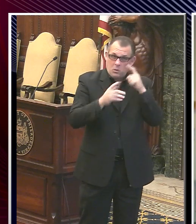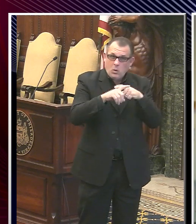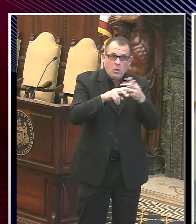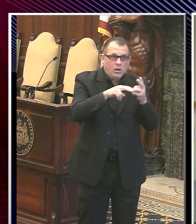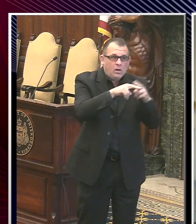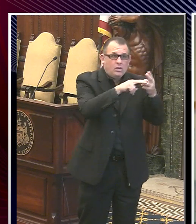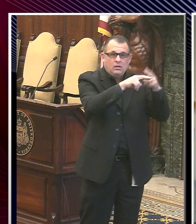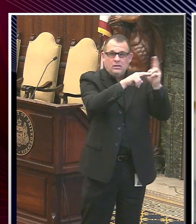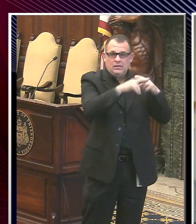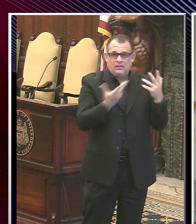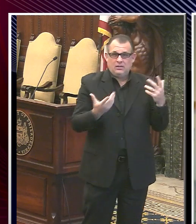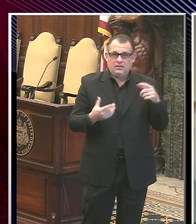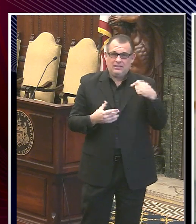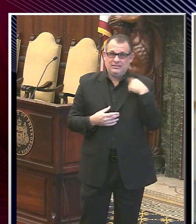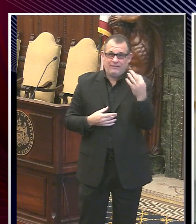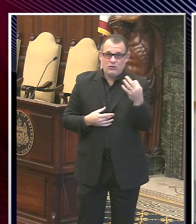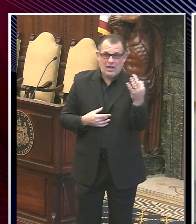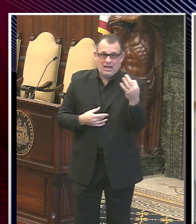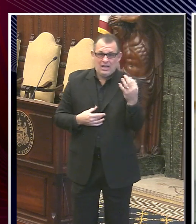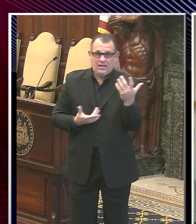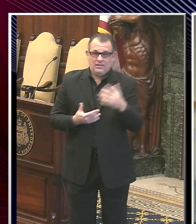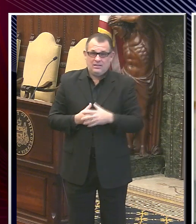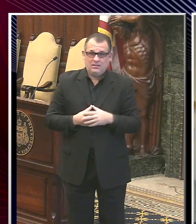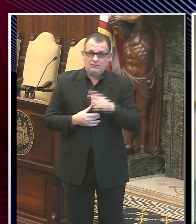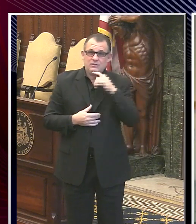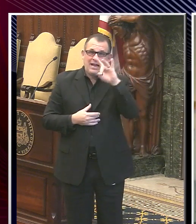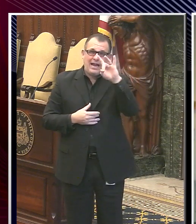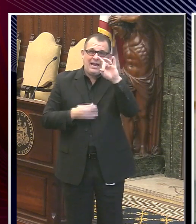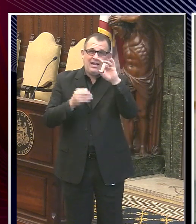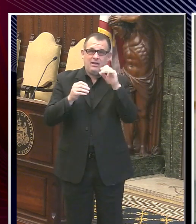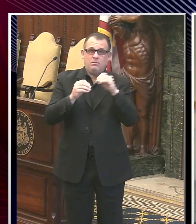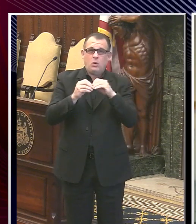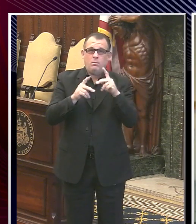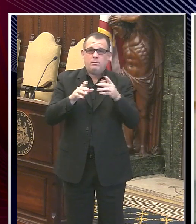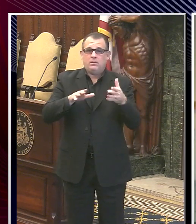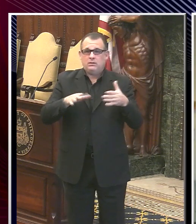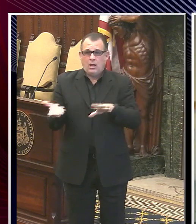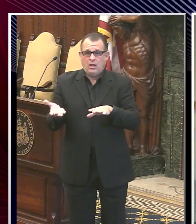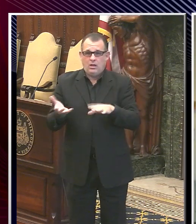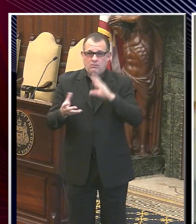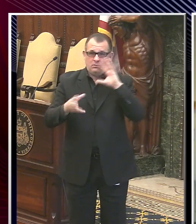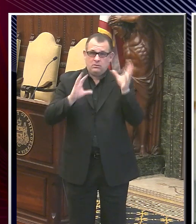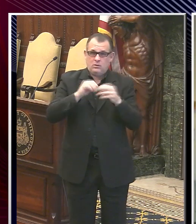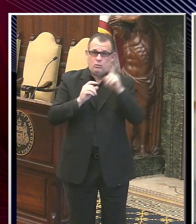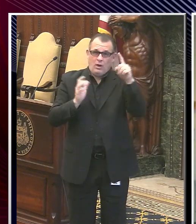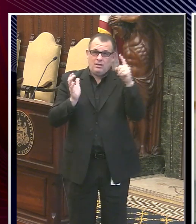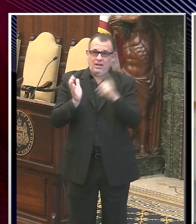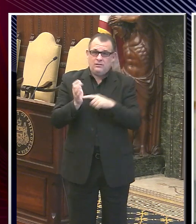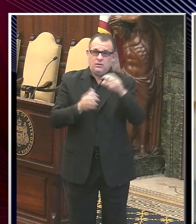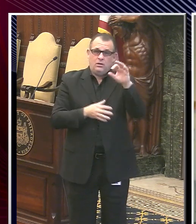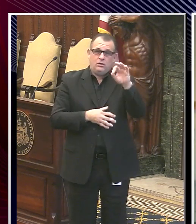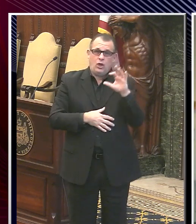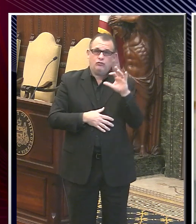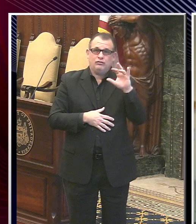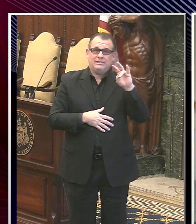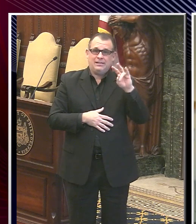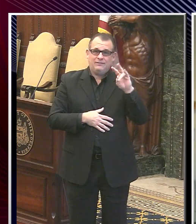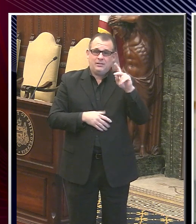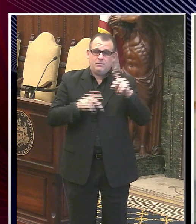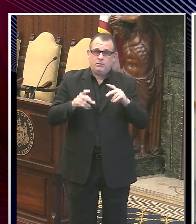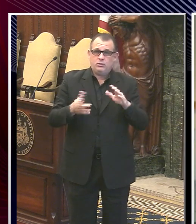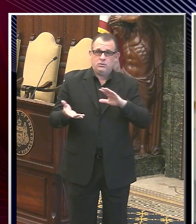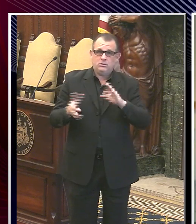Since Friday, we've identified 8 additional deaths from the coronavirus, bringing us to a total 1,917 since the beginning of the epidemic.